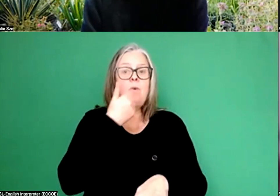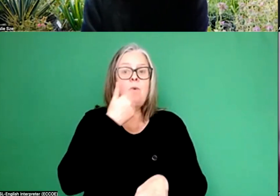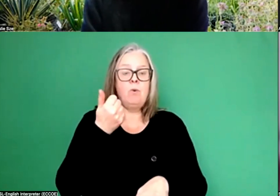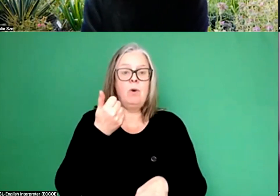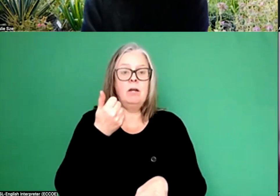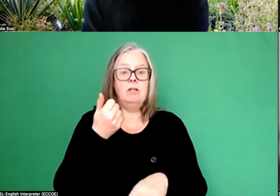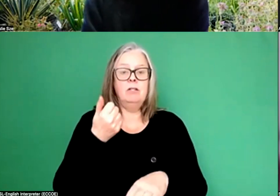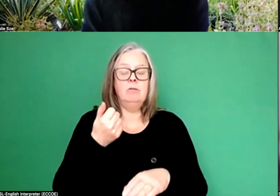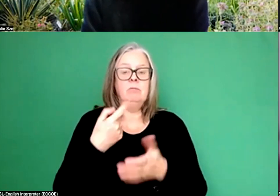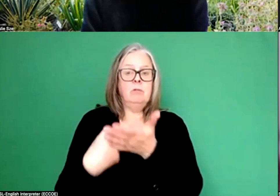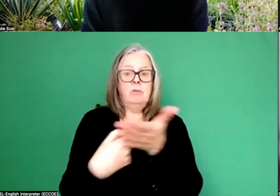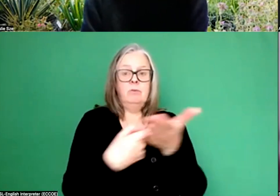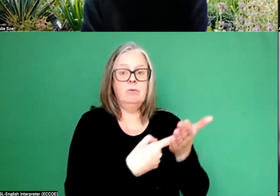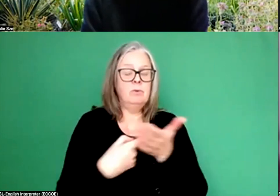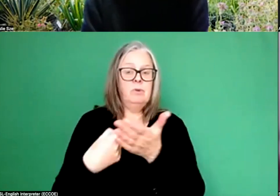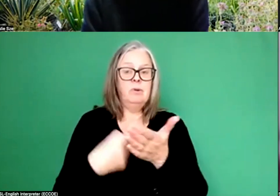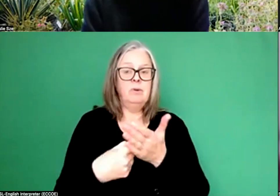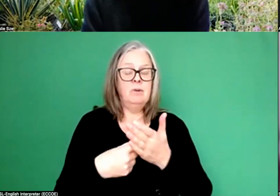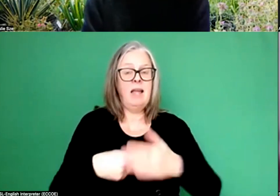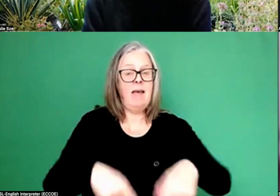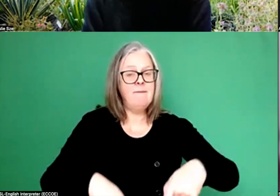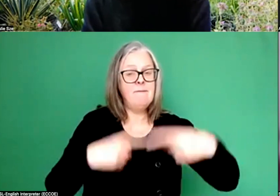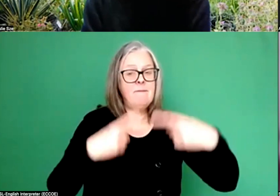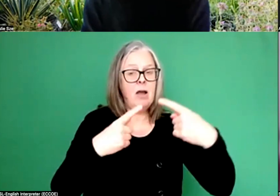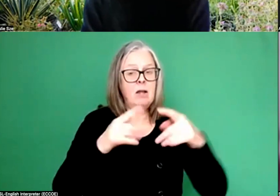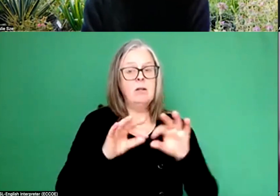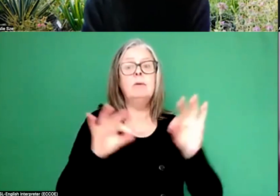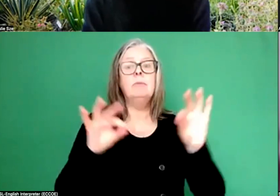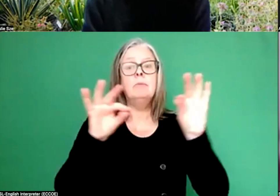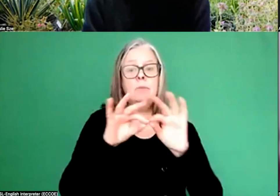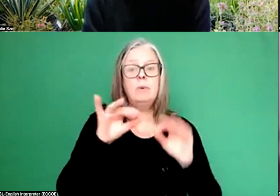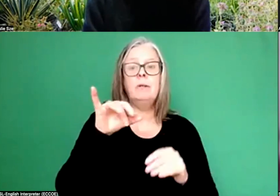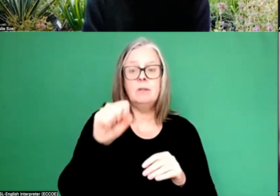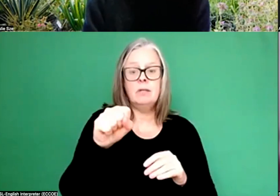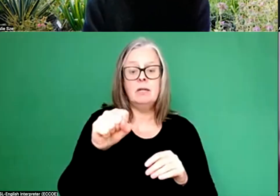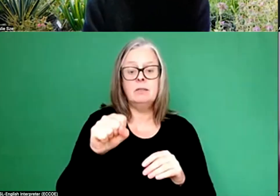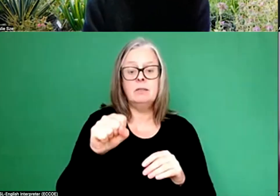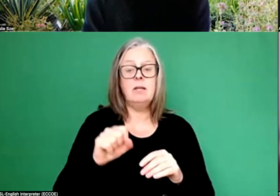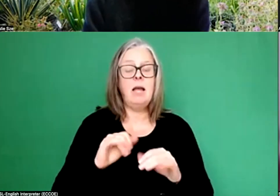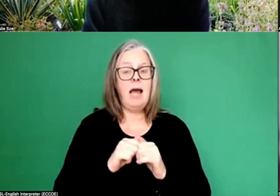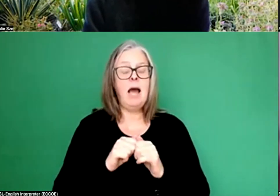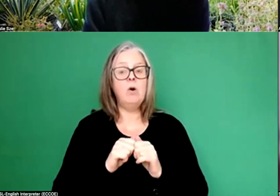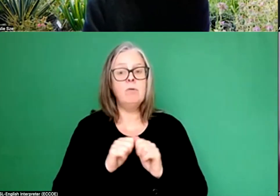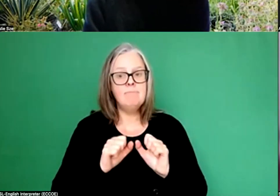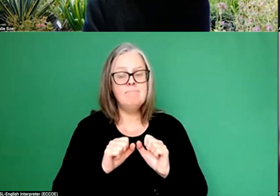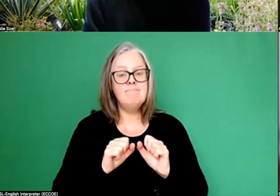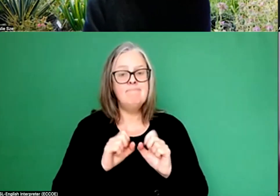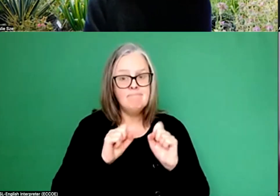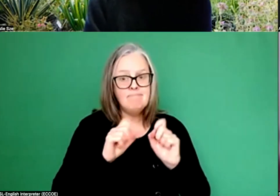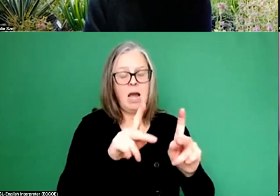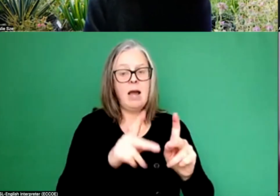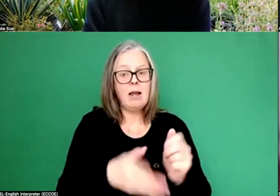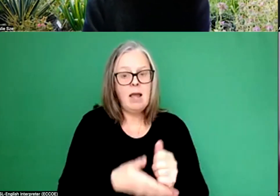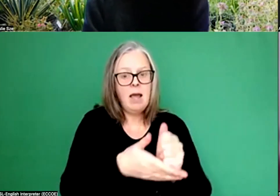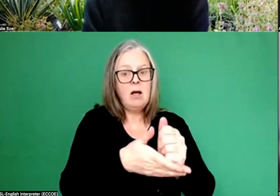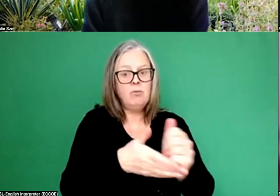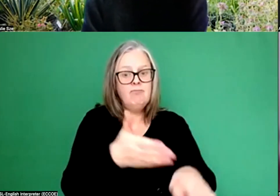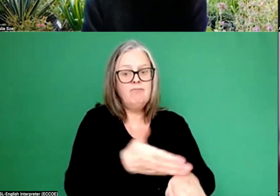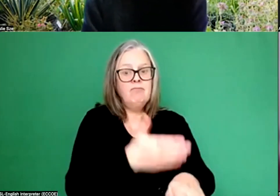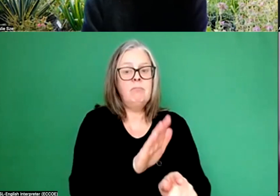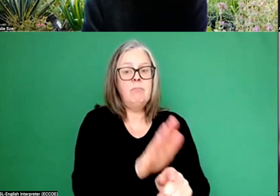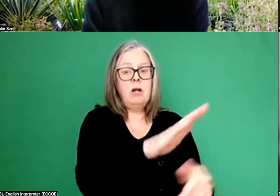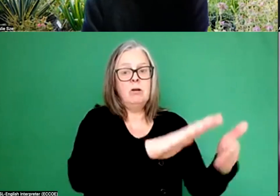conversation and fight is a very, very important one. And it's not just about climate reparations it's about reparations for,